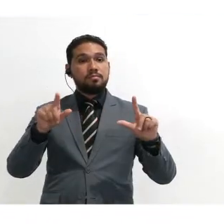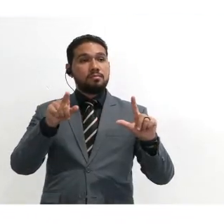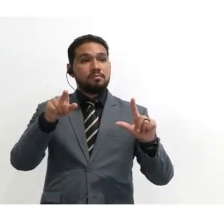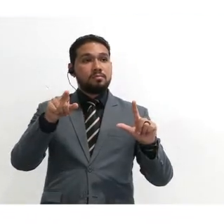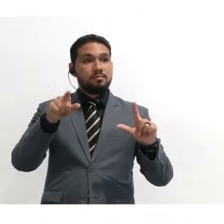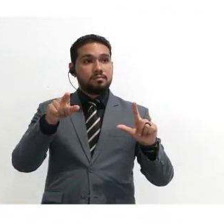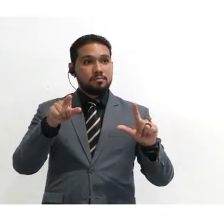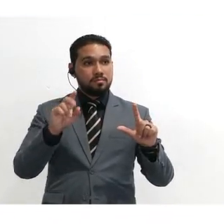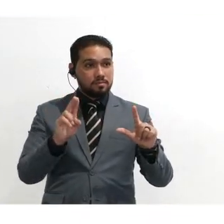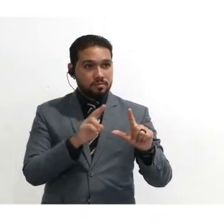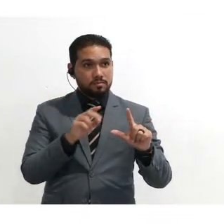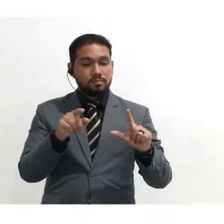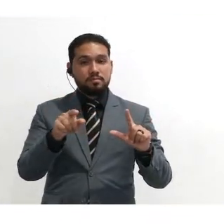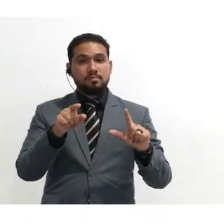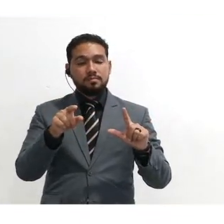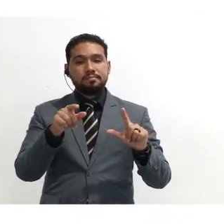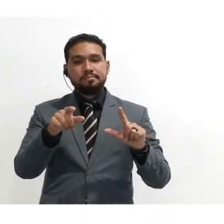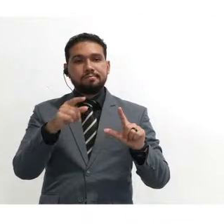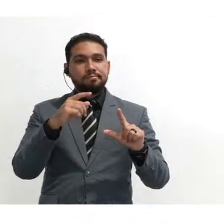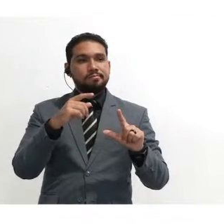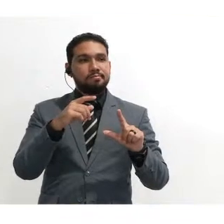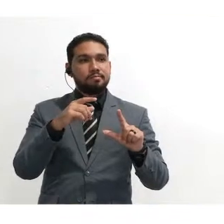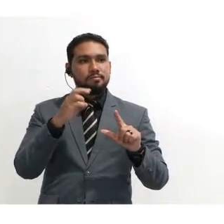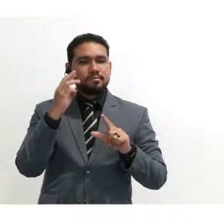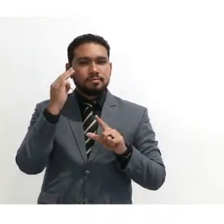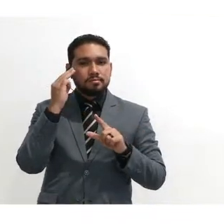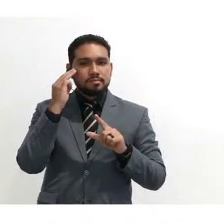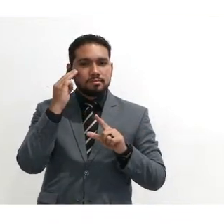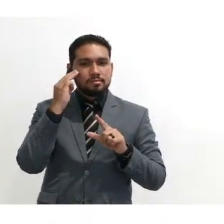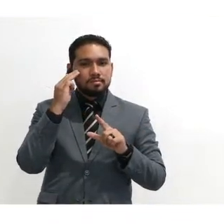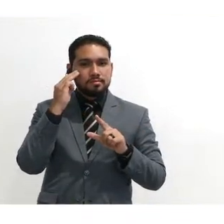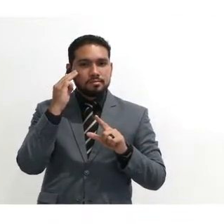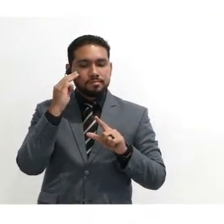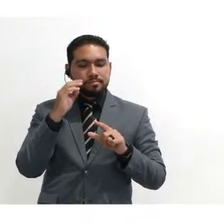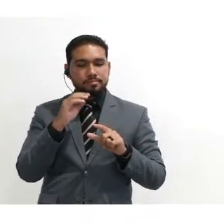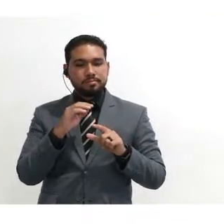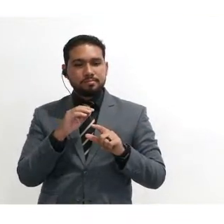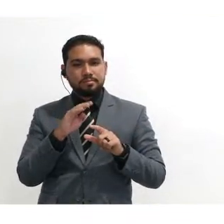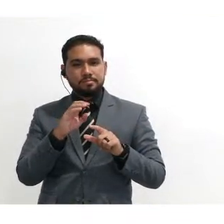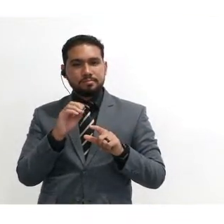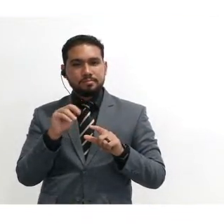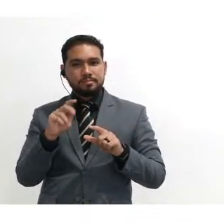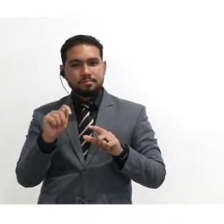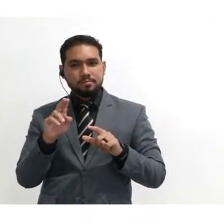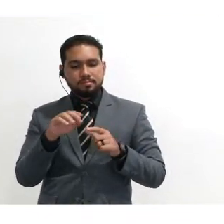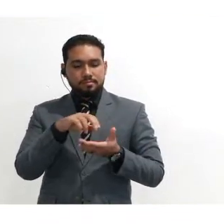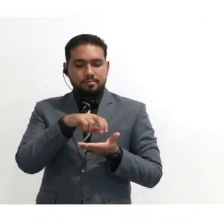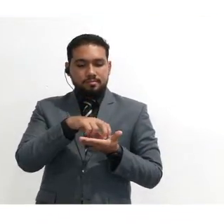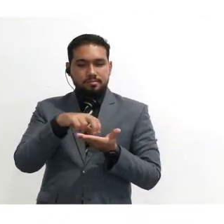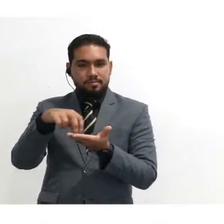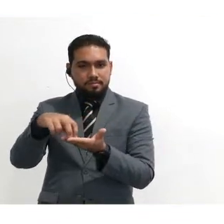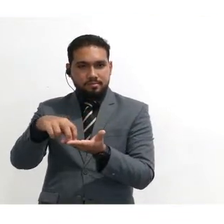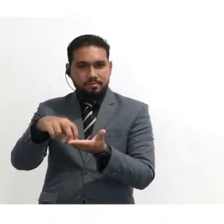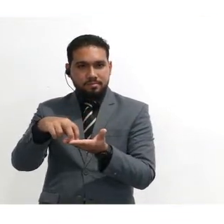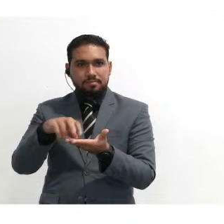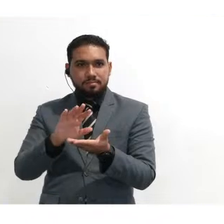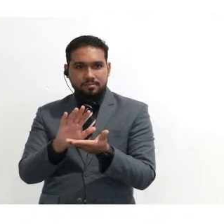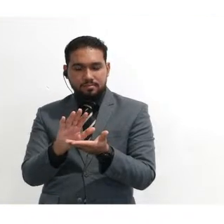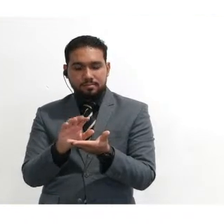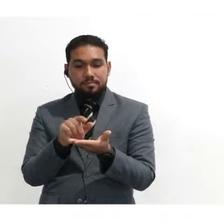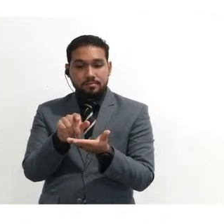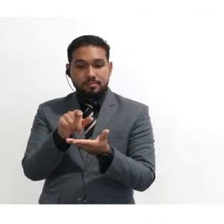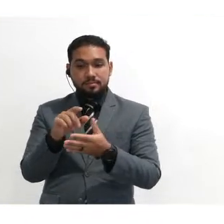smartly using that level of bump, not only as a bump interconnect, but also as a